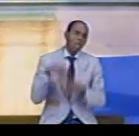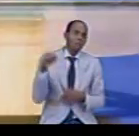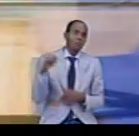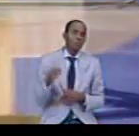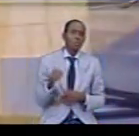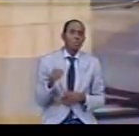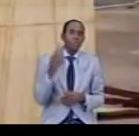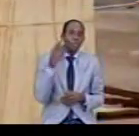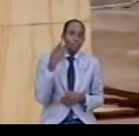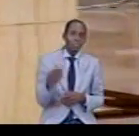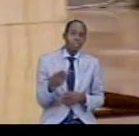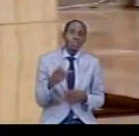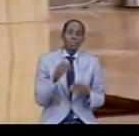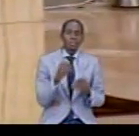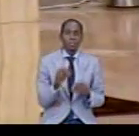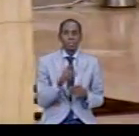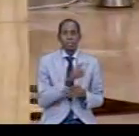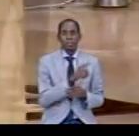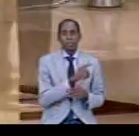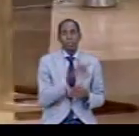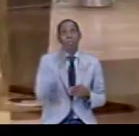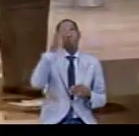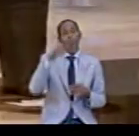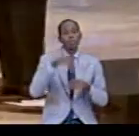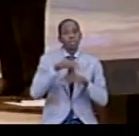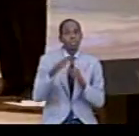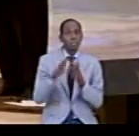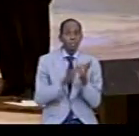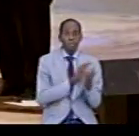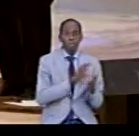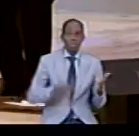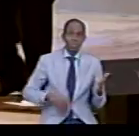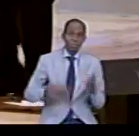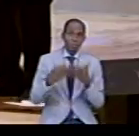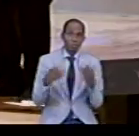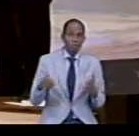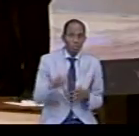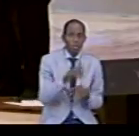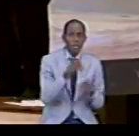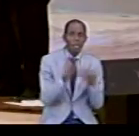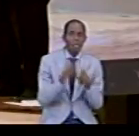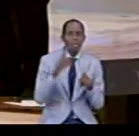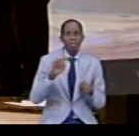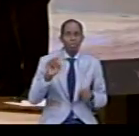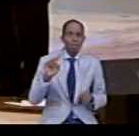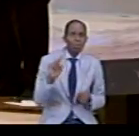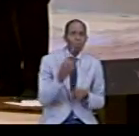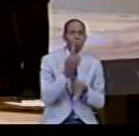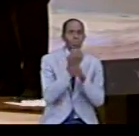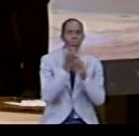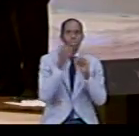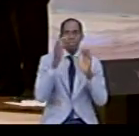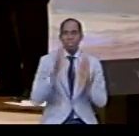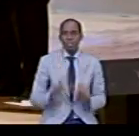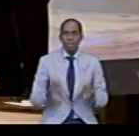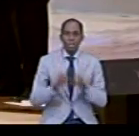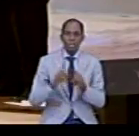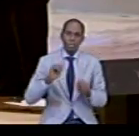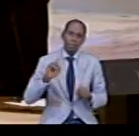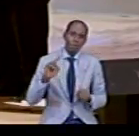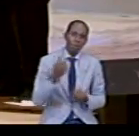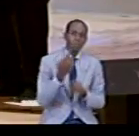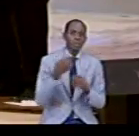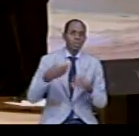the Lord Jesus Christ before the heaven as the only savior as the only Shepherd